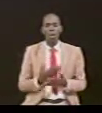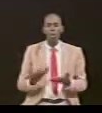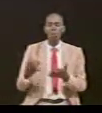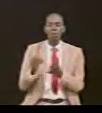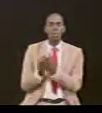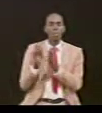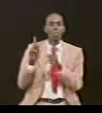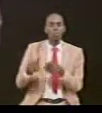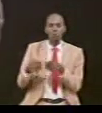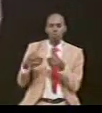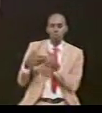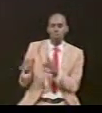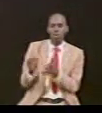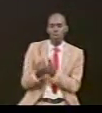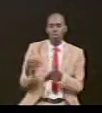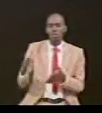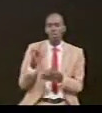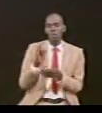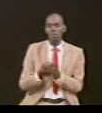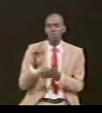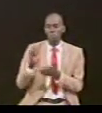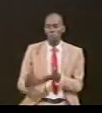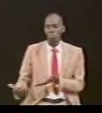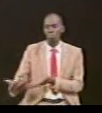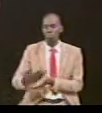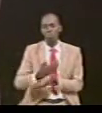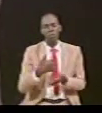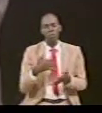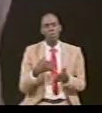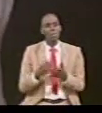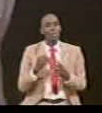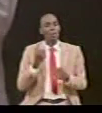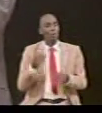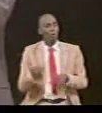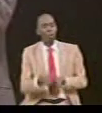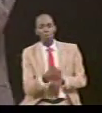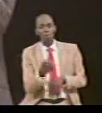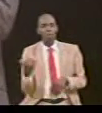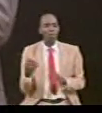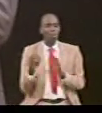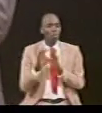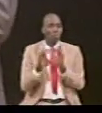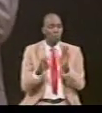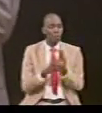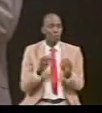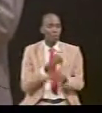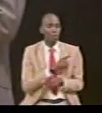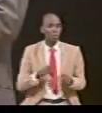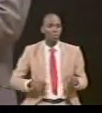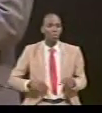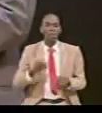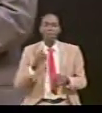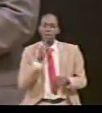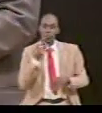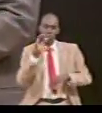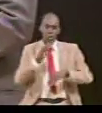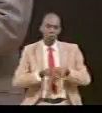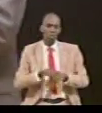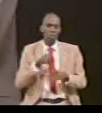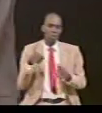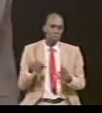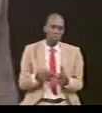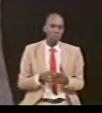so you can have any other commandment of the Lord is based on this. Thou shalt love thy neighbor